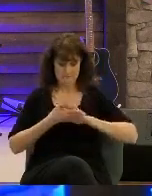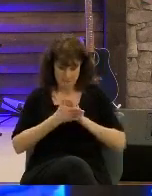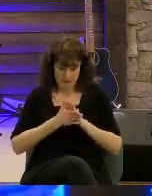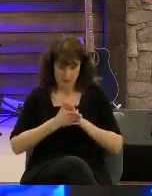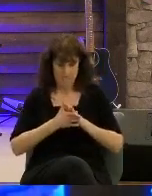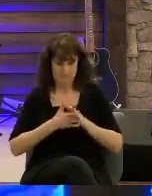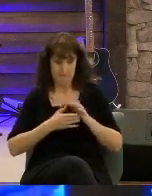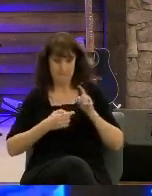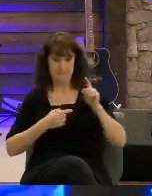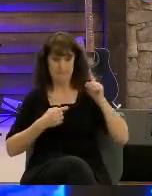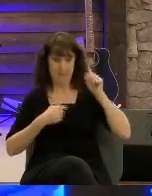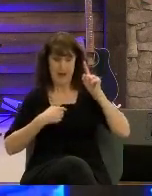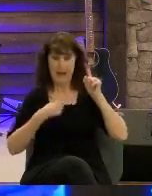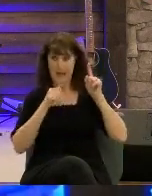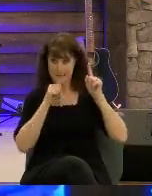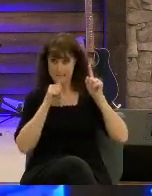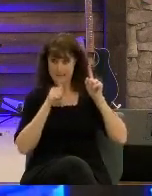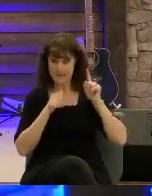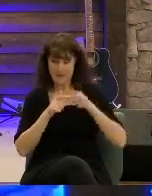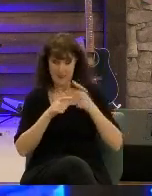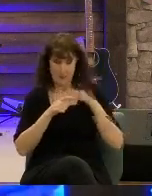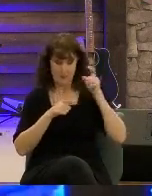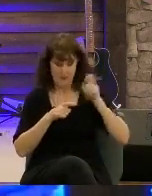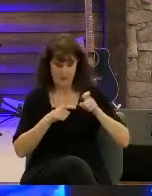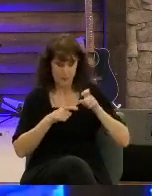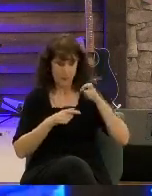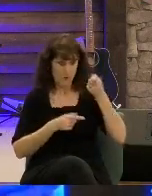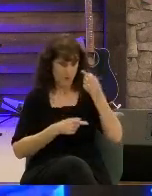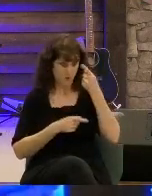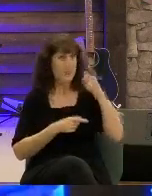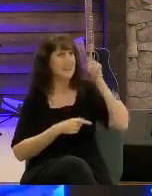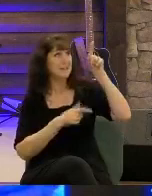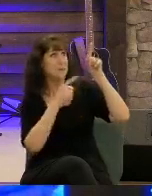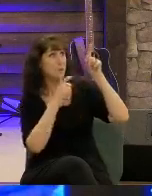Christ, we have to understand who He is. Okay,